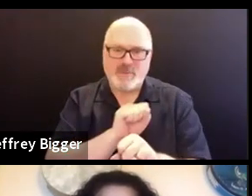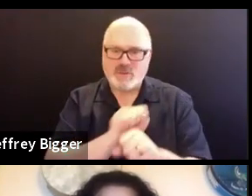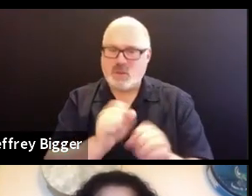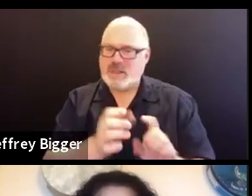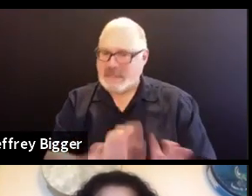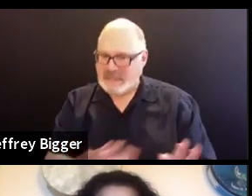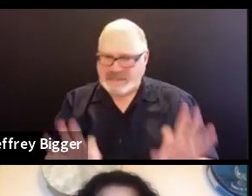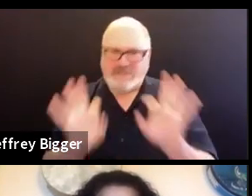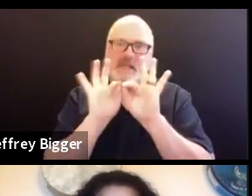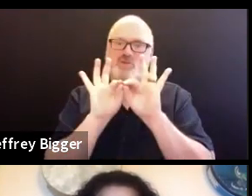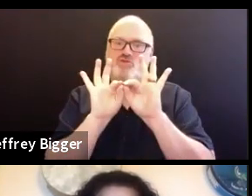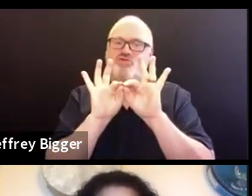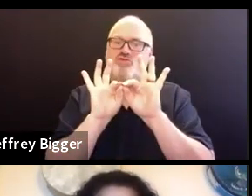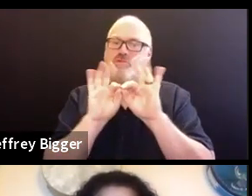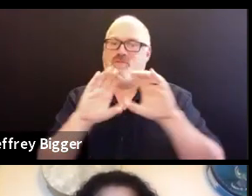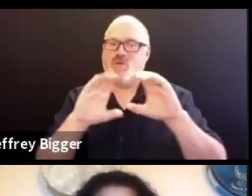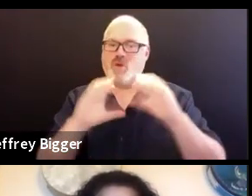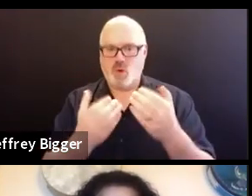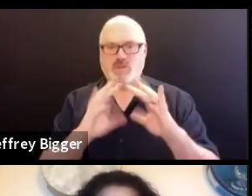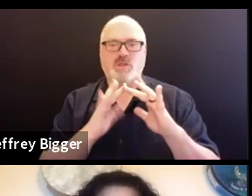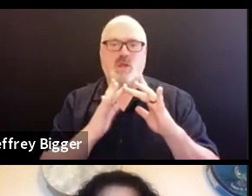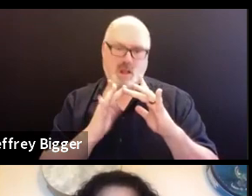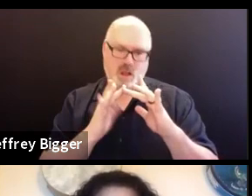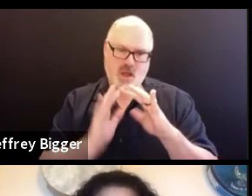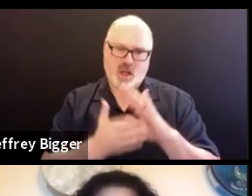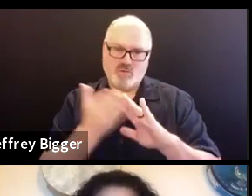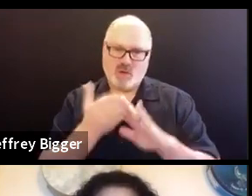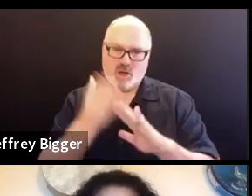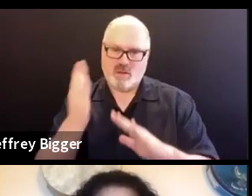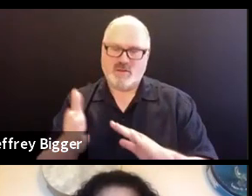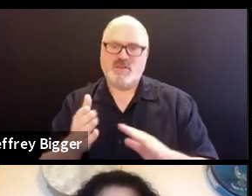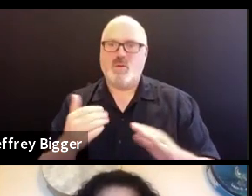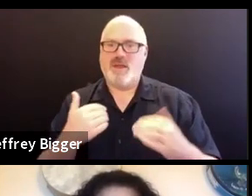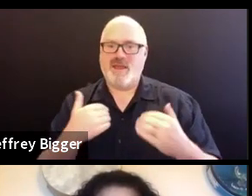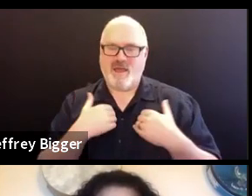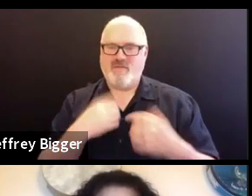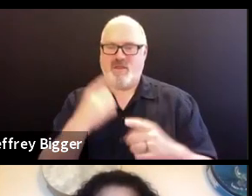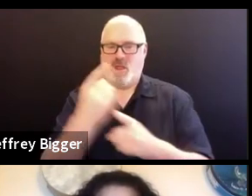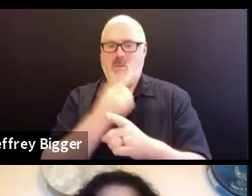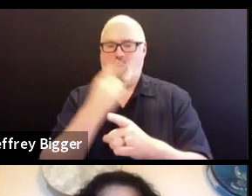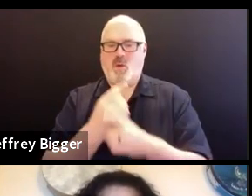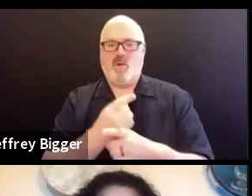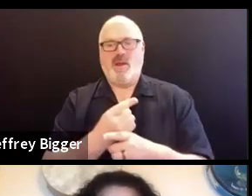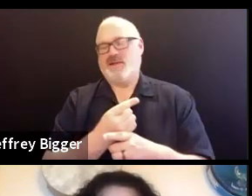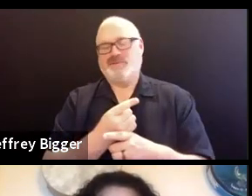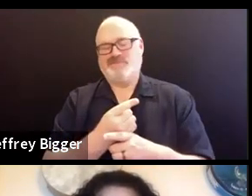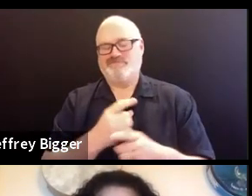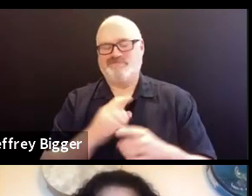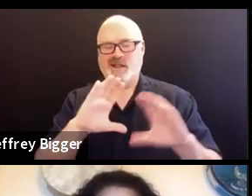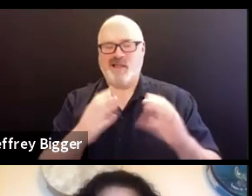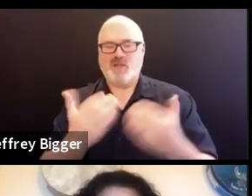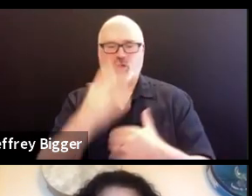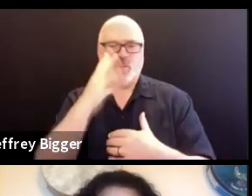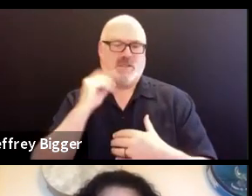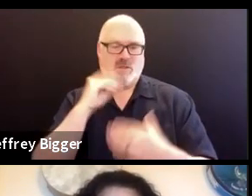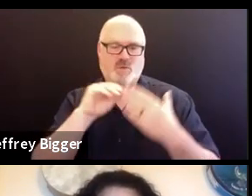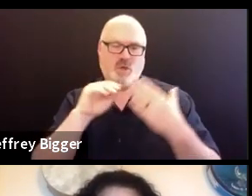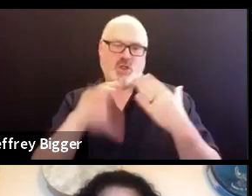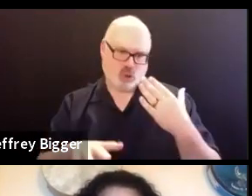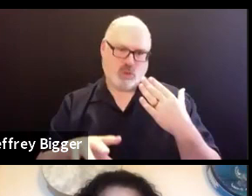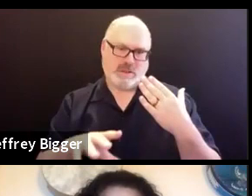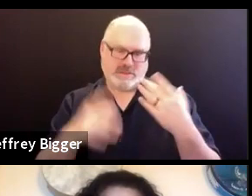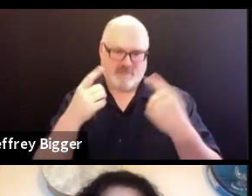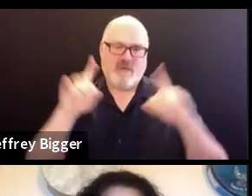getting courses online so that we can deliver the kinds of hybrid instruction effectively.